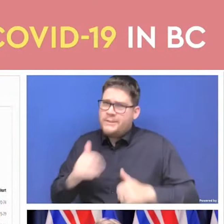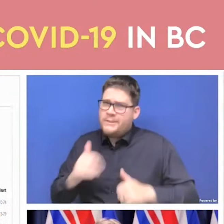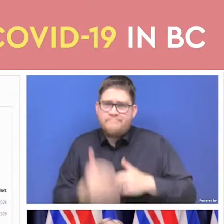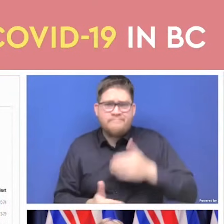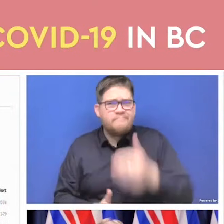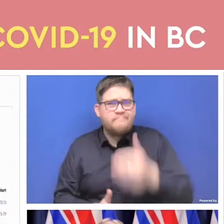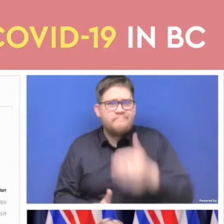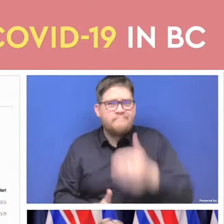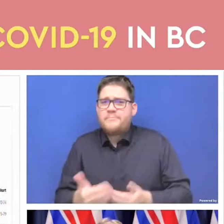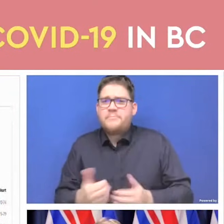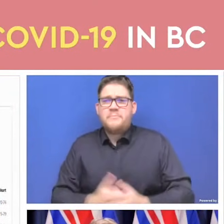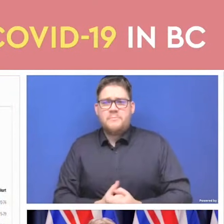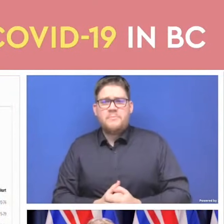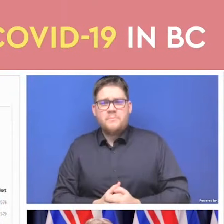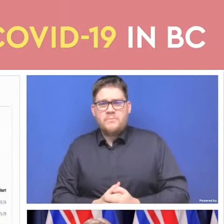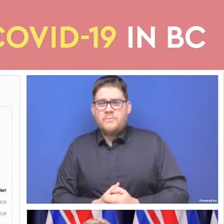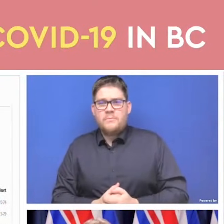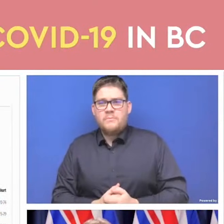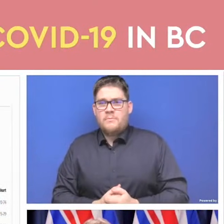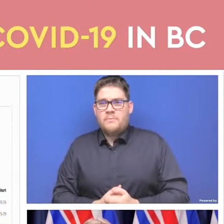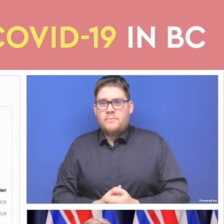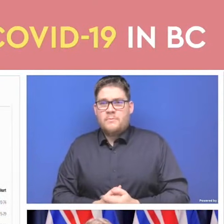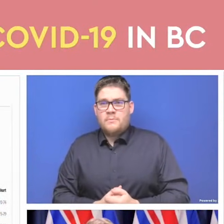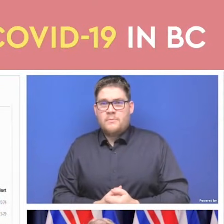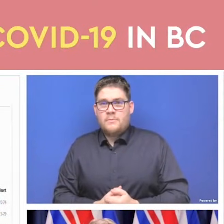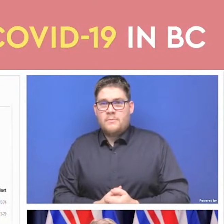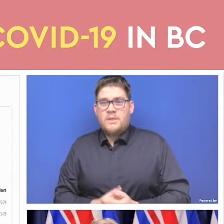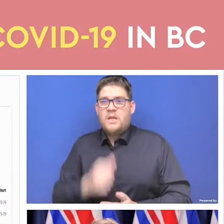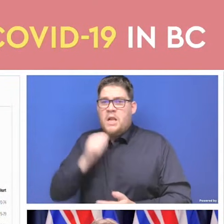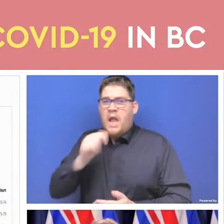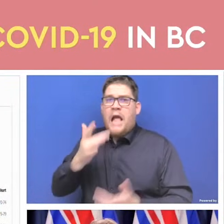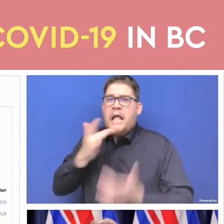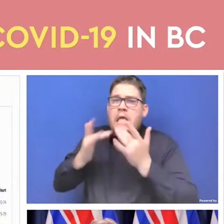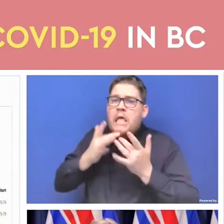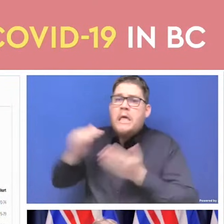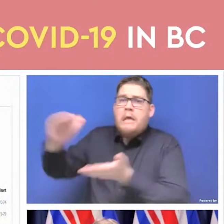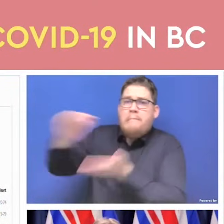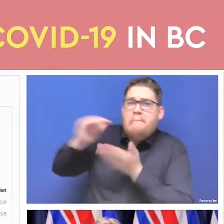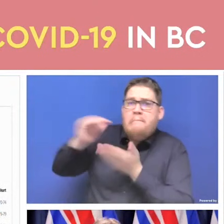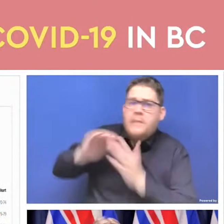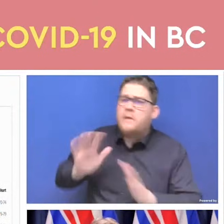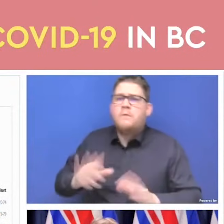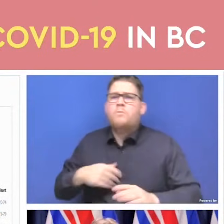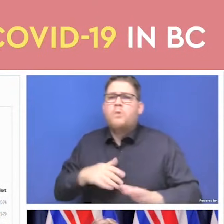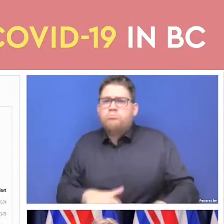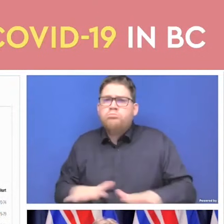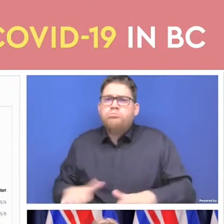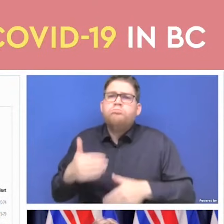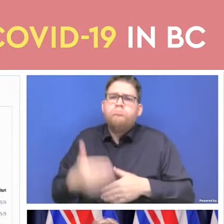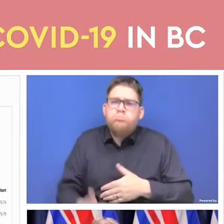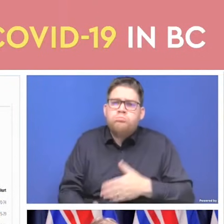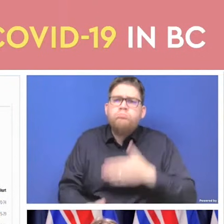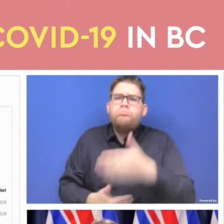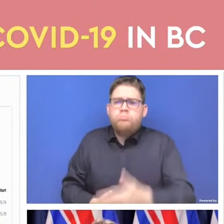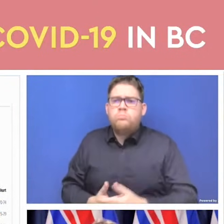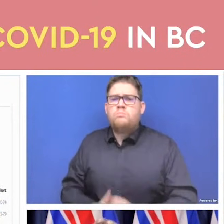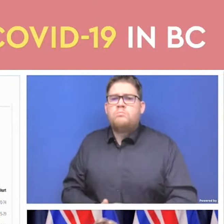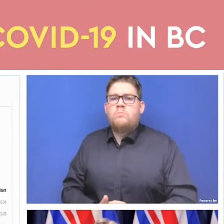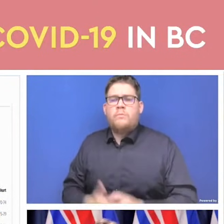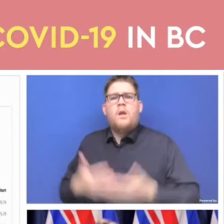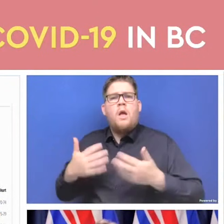providing people, you know, that extra kick that a vaccine booster gives you that hopefully will sustain them through many, many